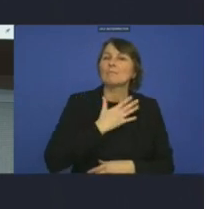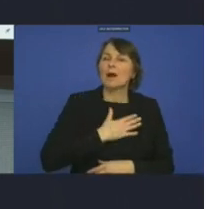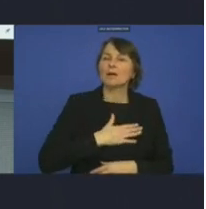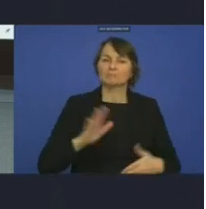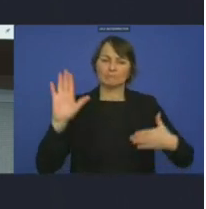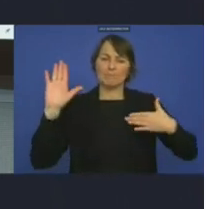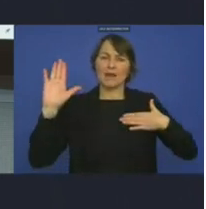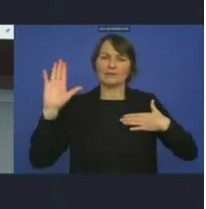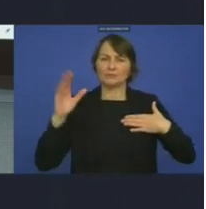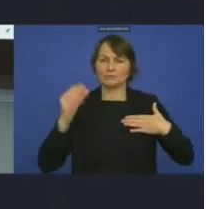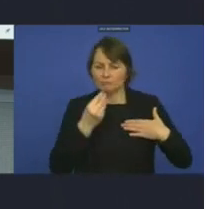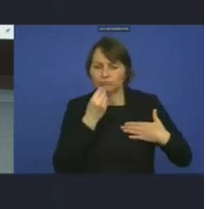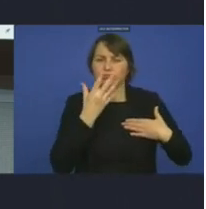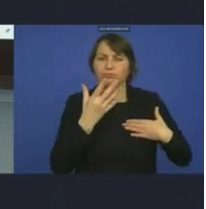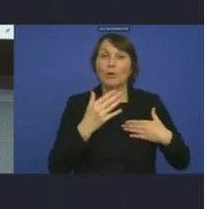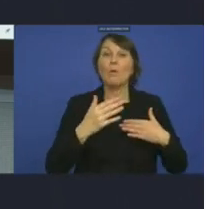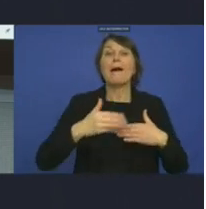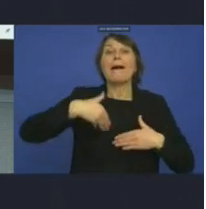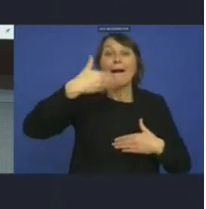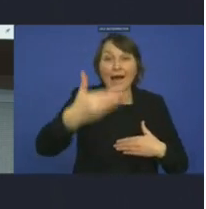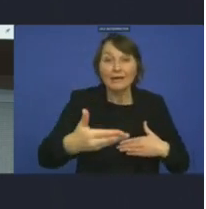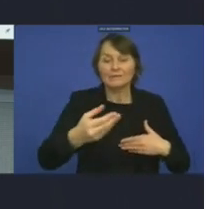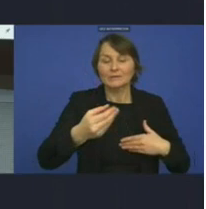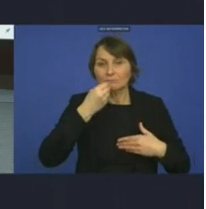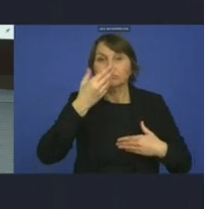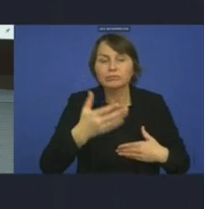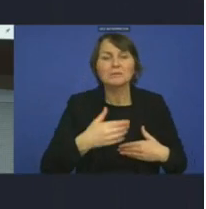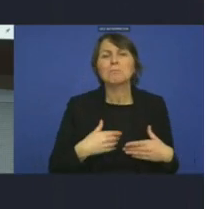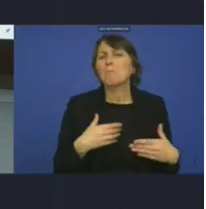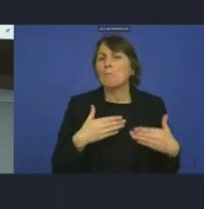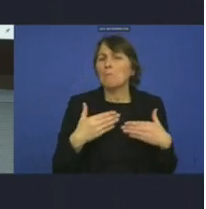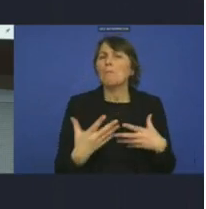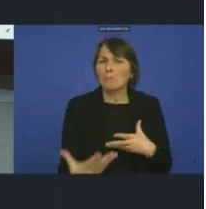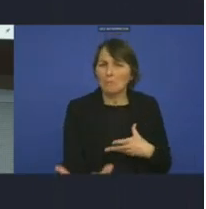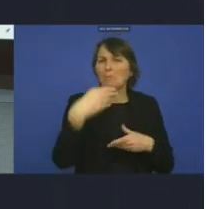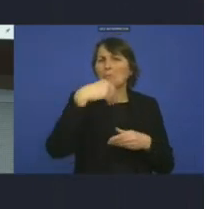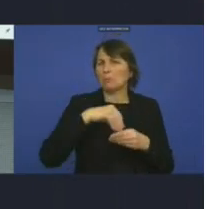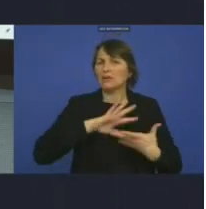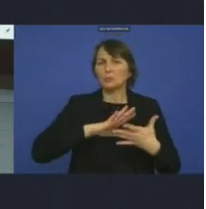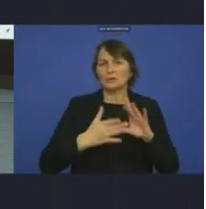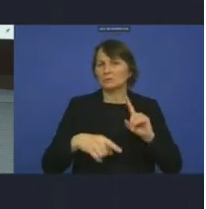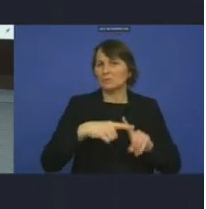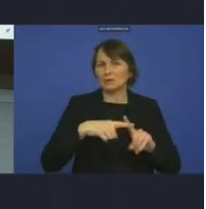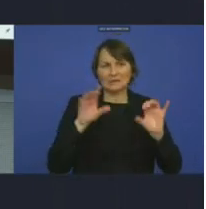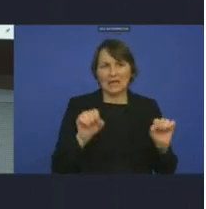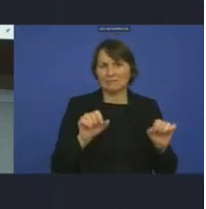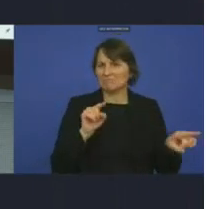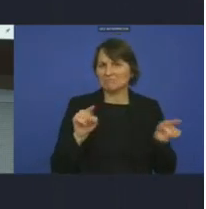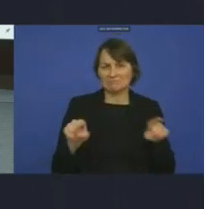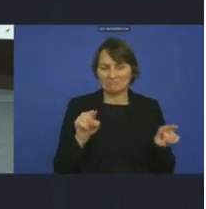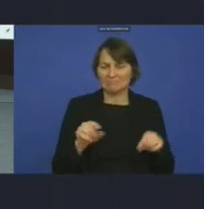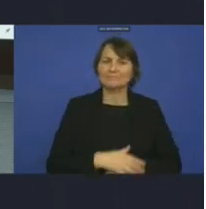pledge afterwards to be part of Erasmus Plus, or if you are part of Erasmus Plus. So you can implement a project in